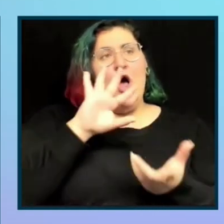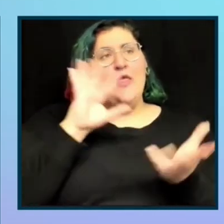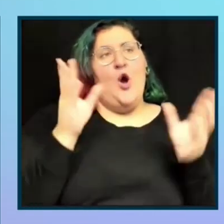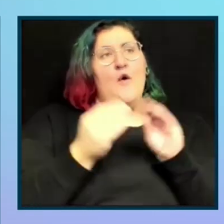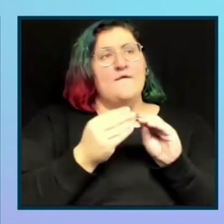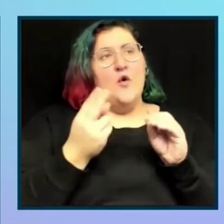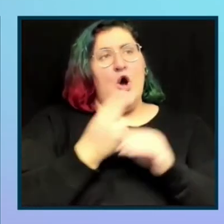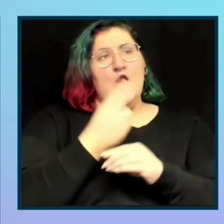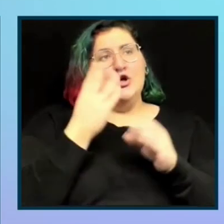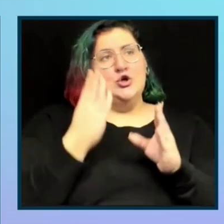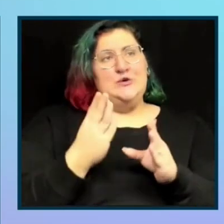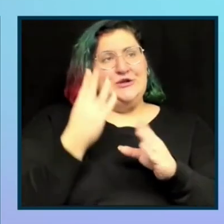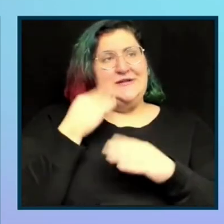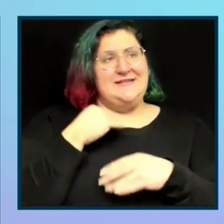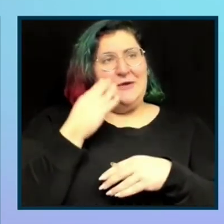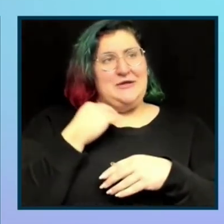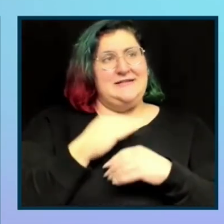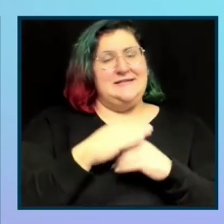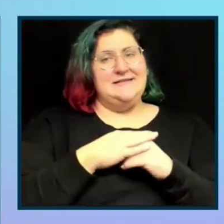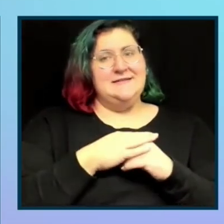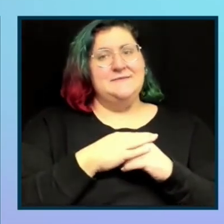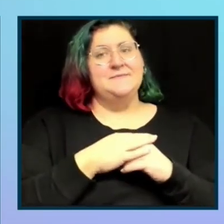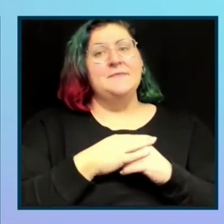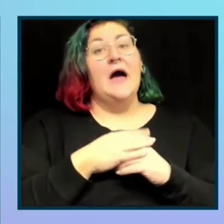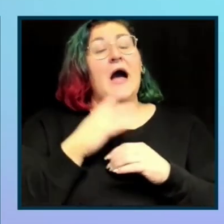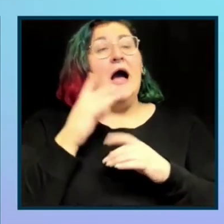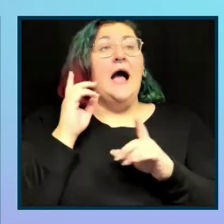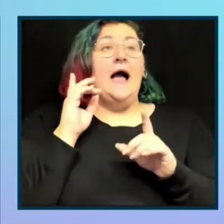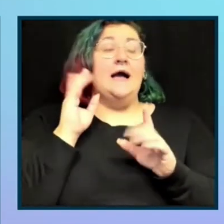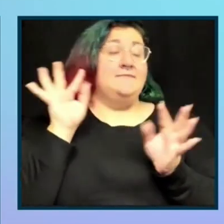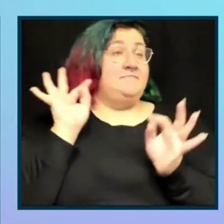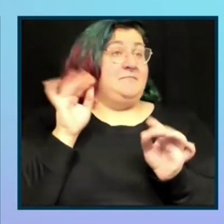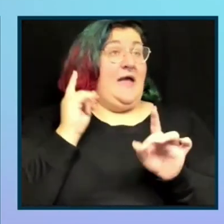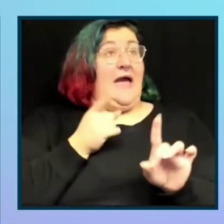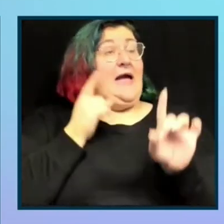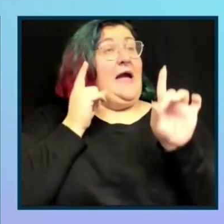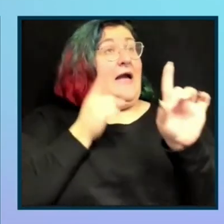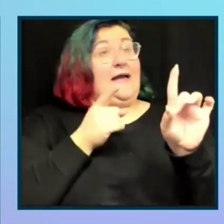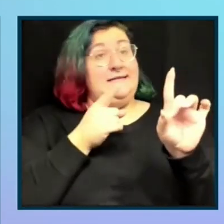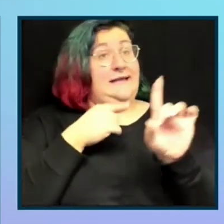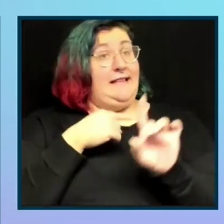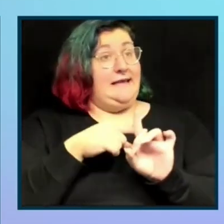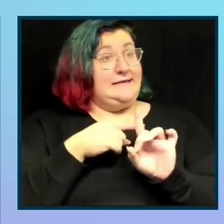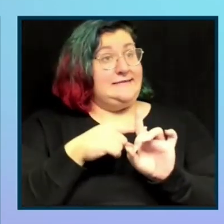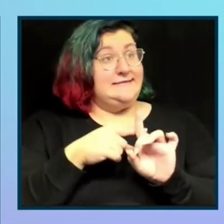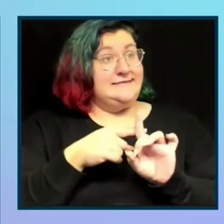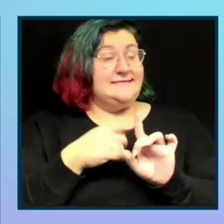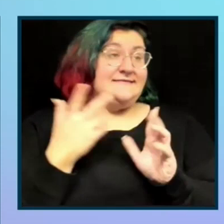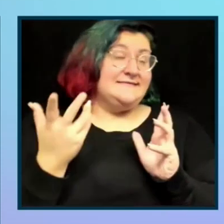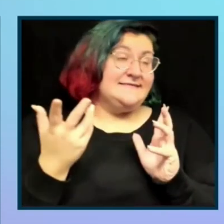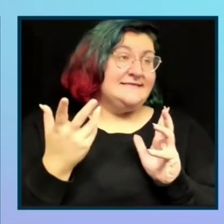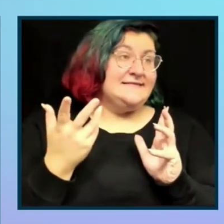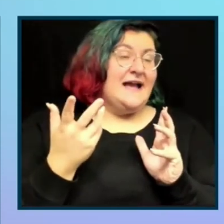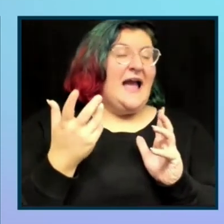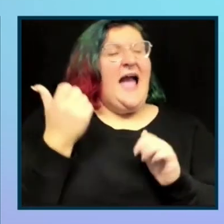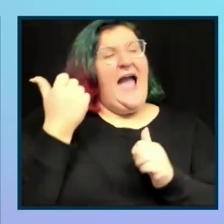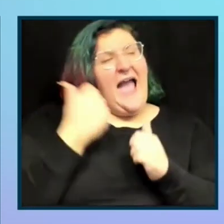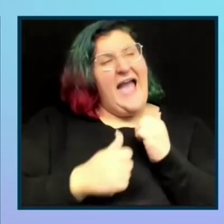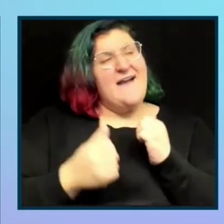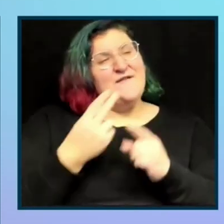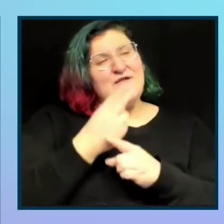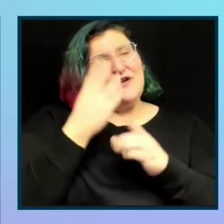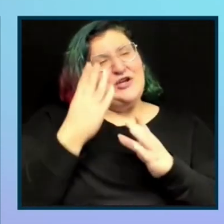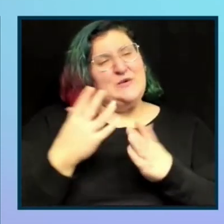is. So ideally, someone is getting, like every user is getting